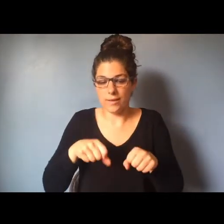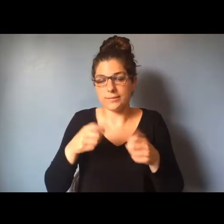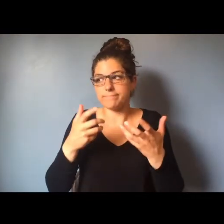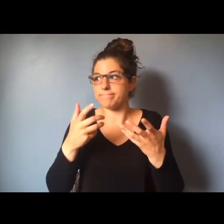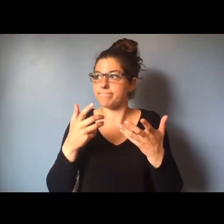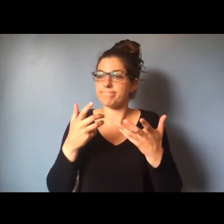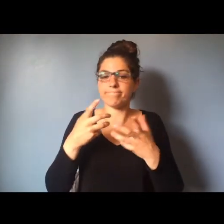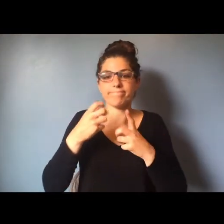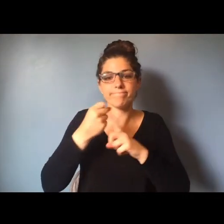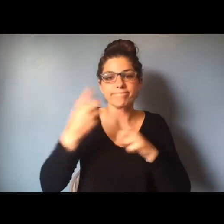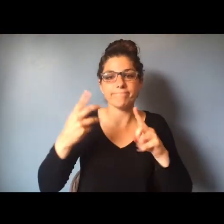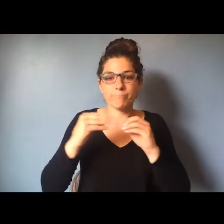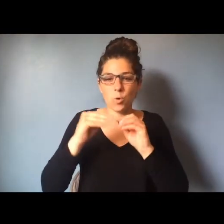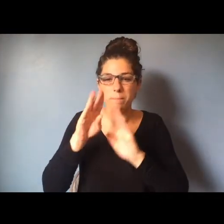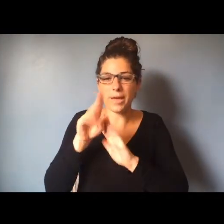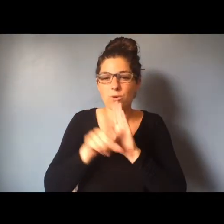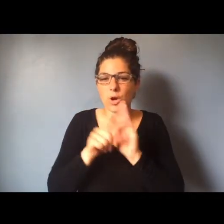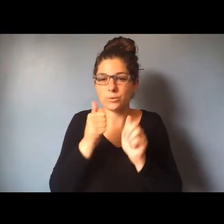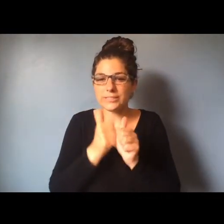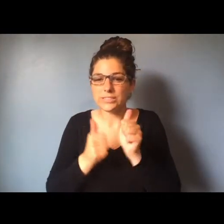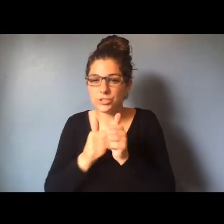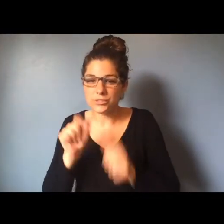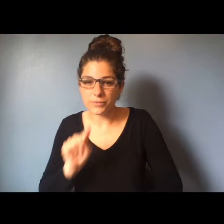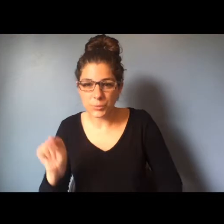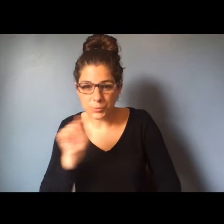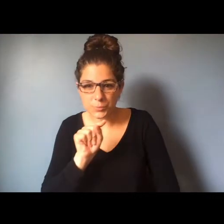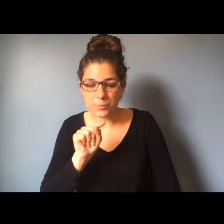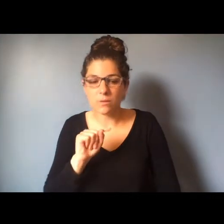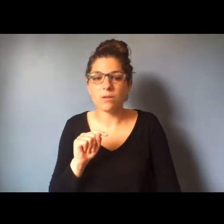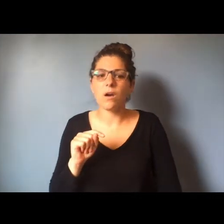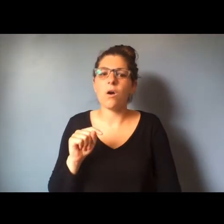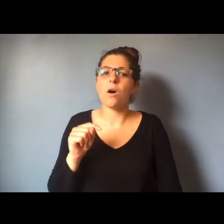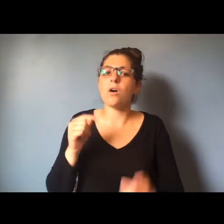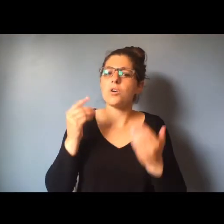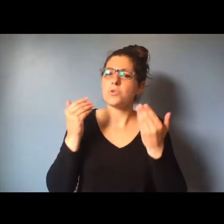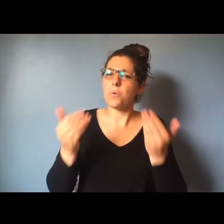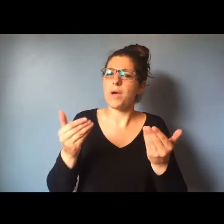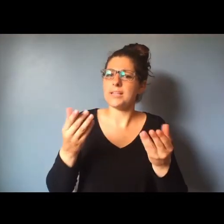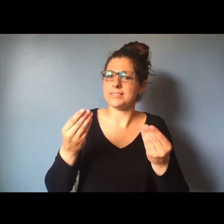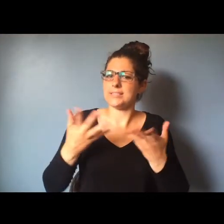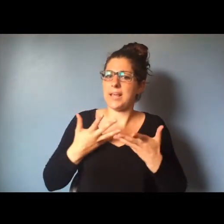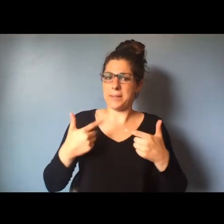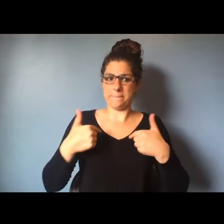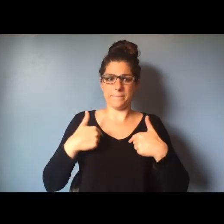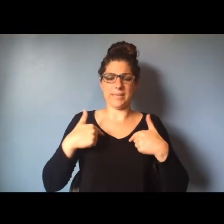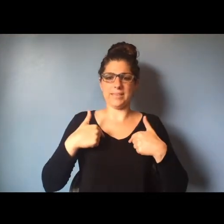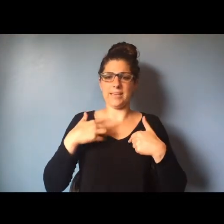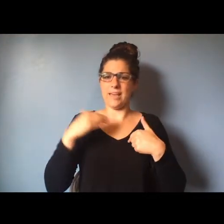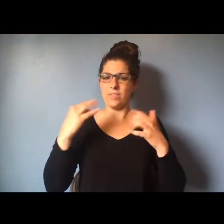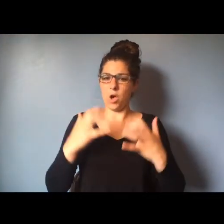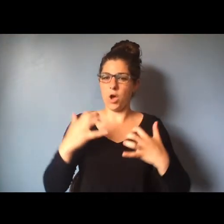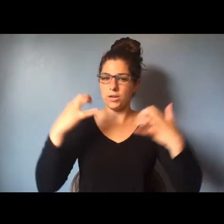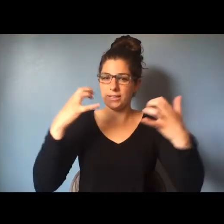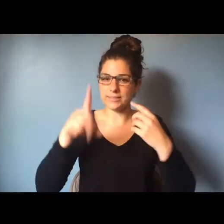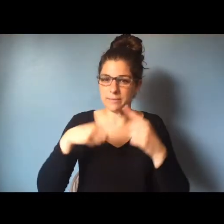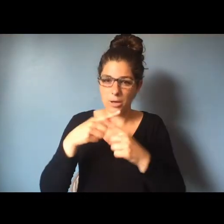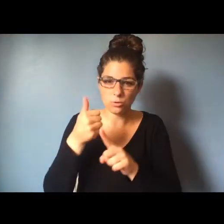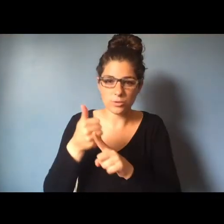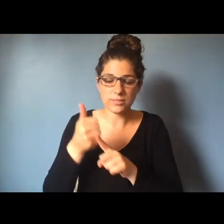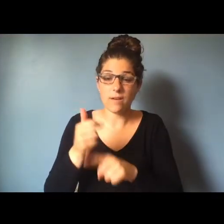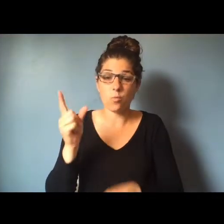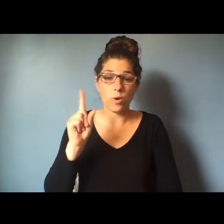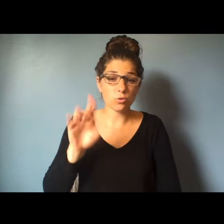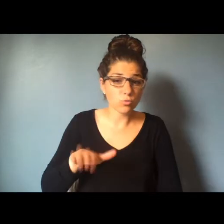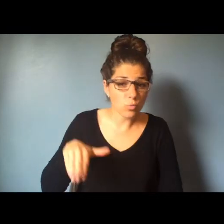bit more background on each of you. Why don't you tell me and the audience a little about yourself, where you guys grew